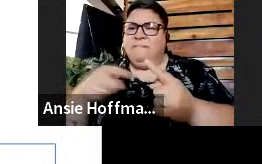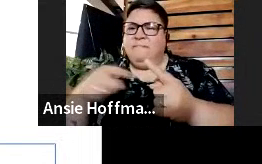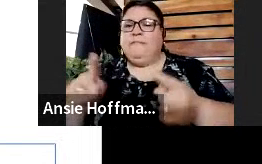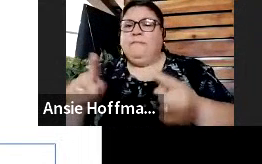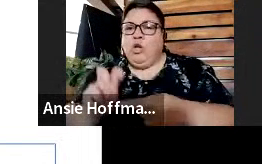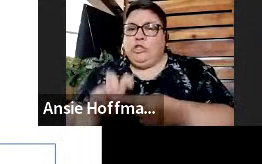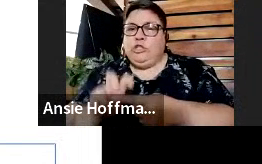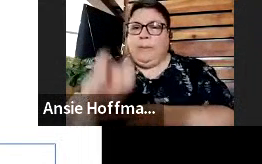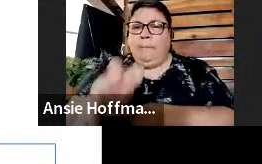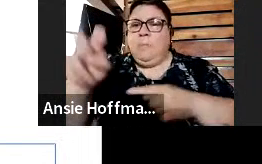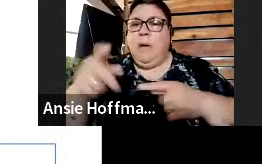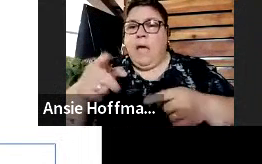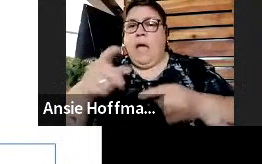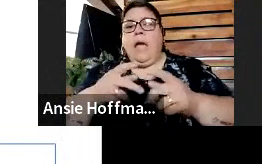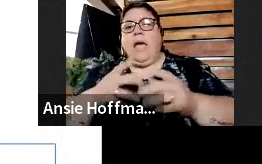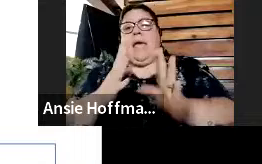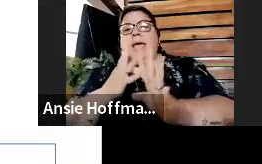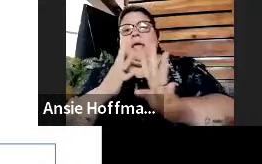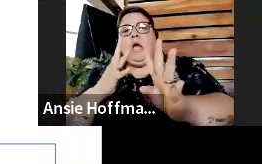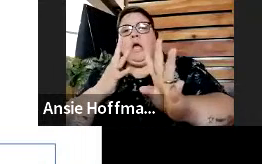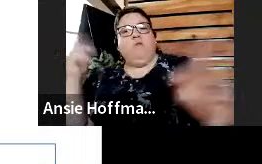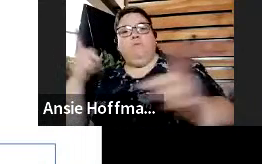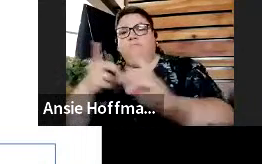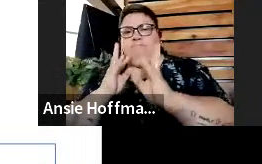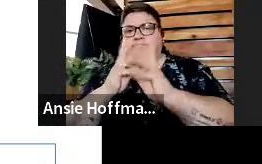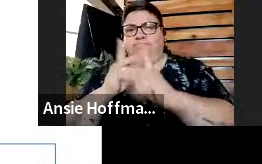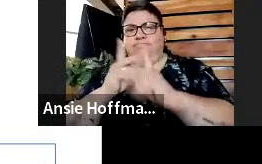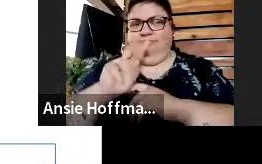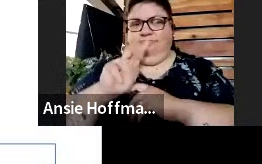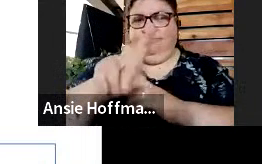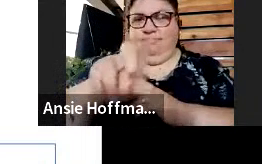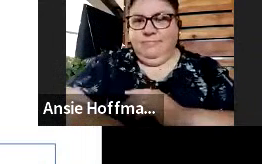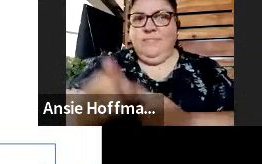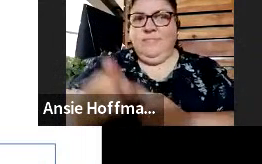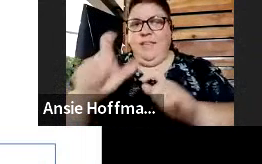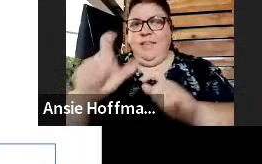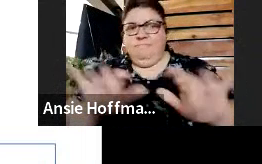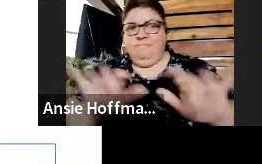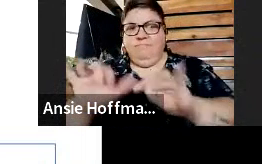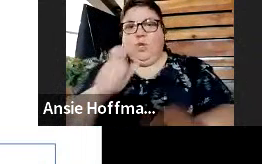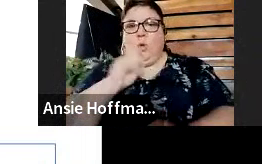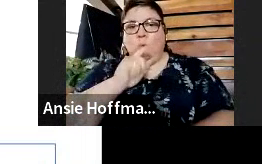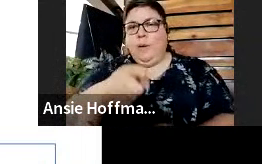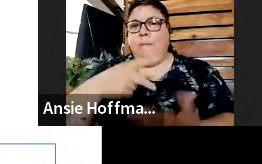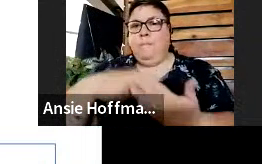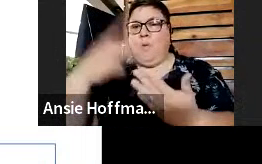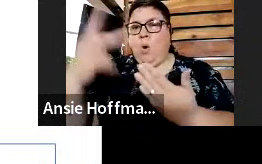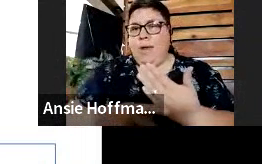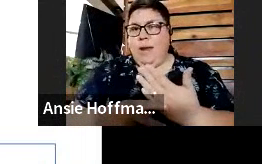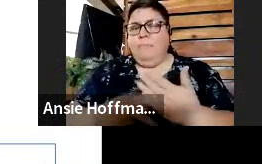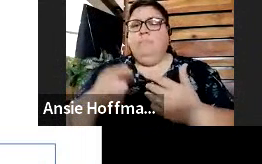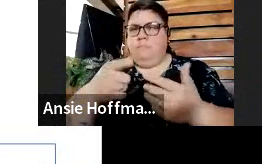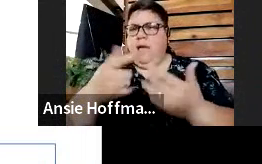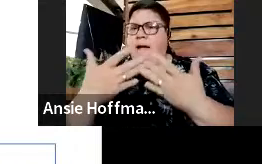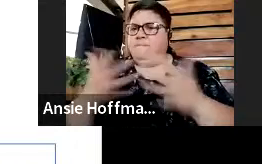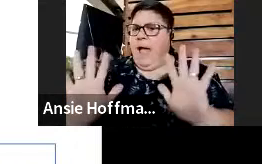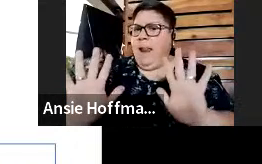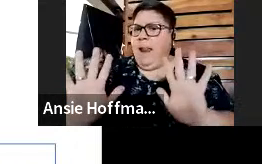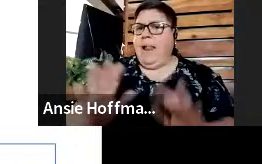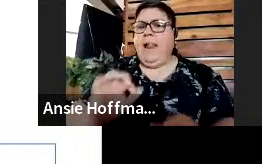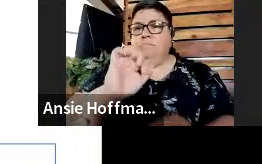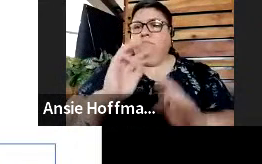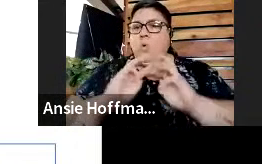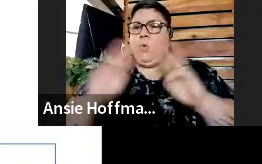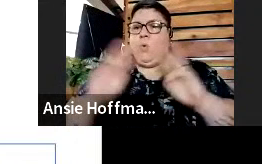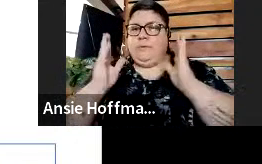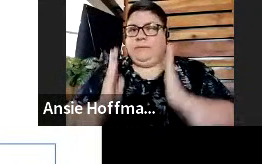The criteria for qualifying under this very awesome program are available on our website,